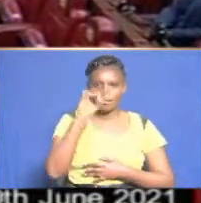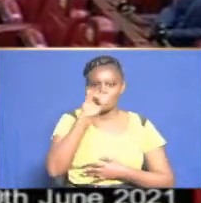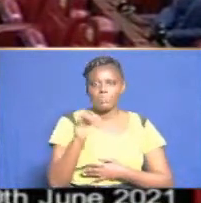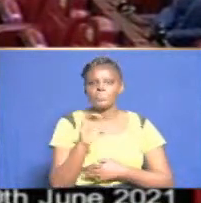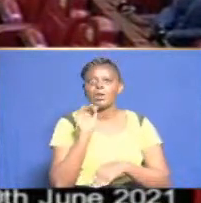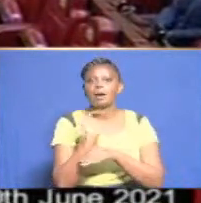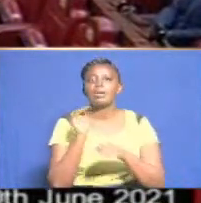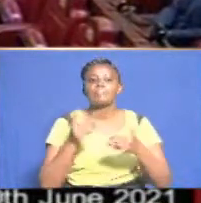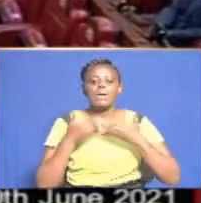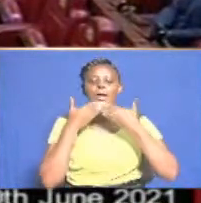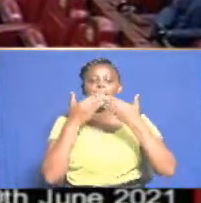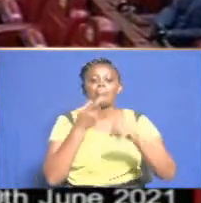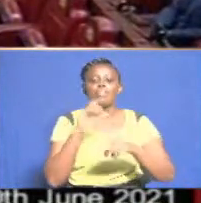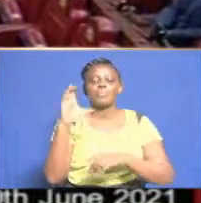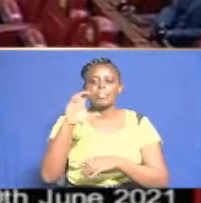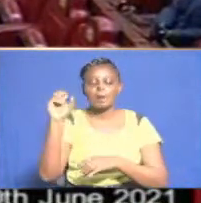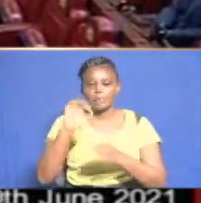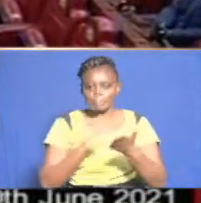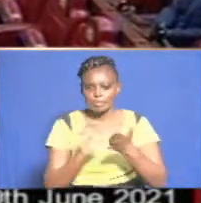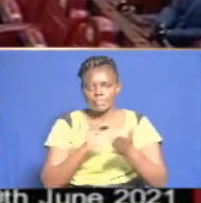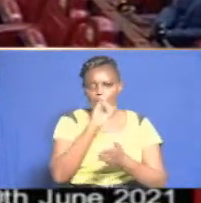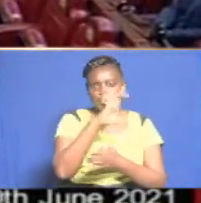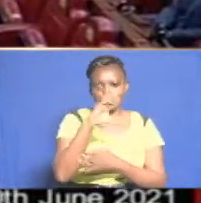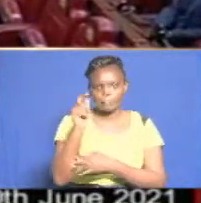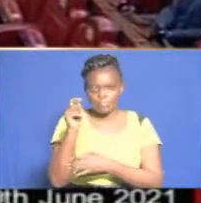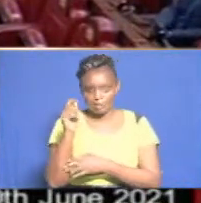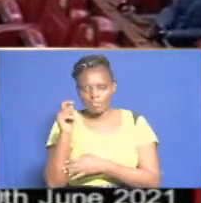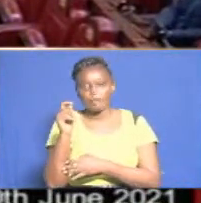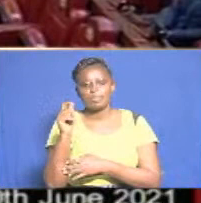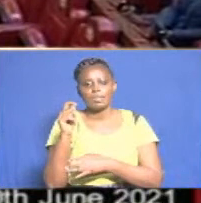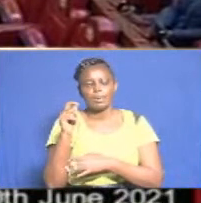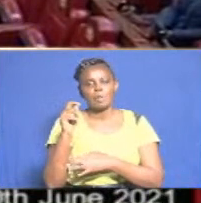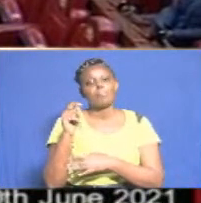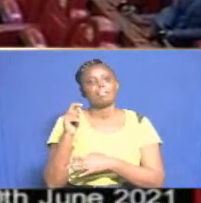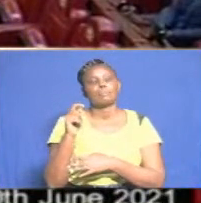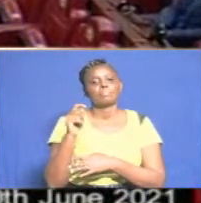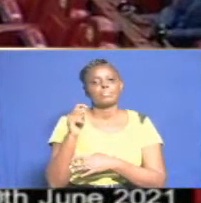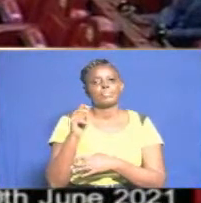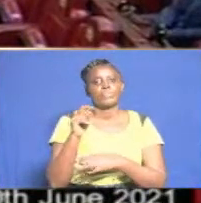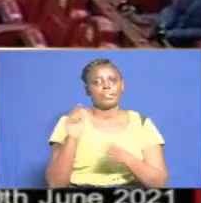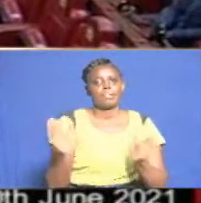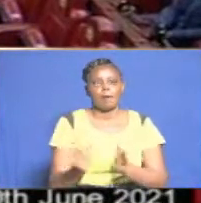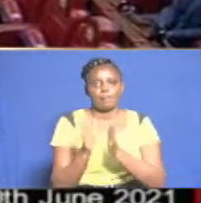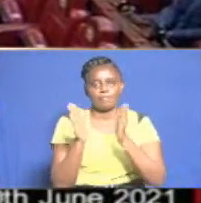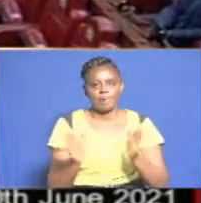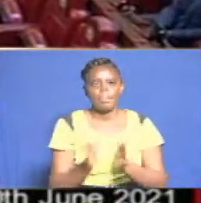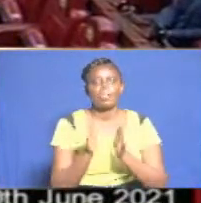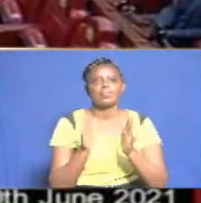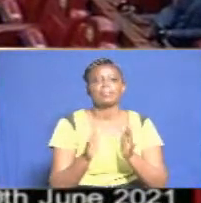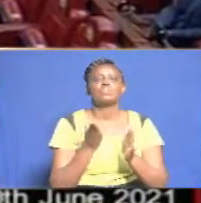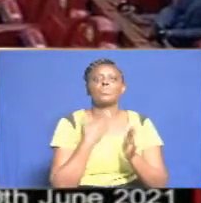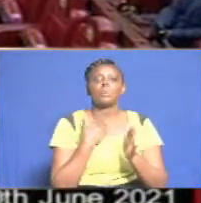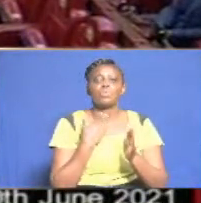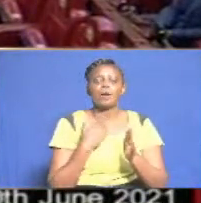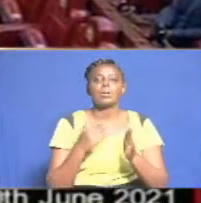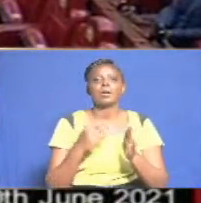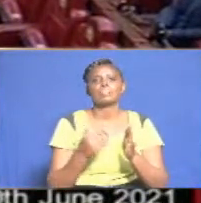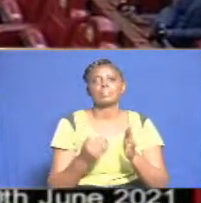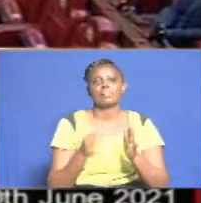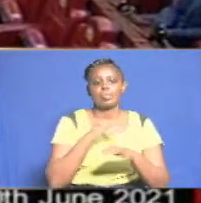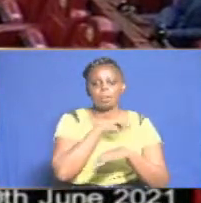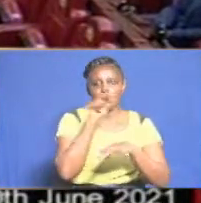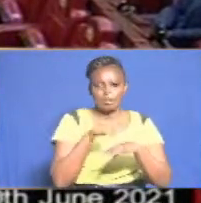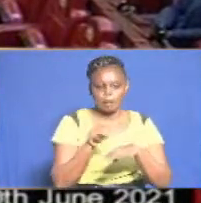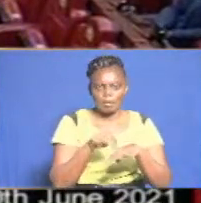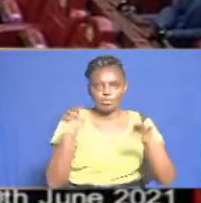seeking answers from the Cabinet Secretary, ICT, Innovation and Youth Affairs. And he wants an update on the status of implementation of the Kenya National